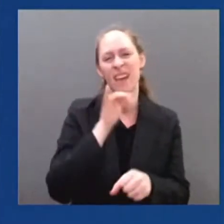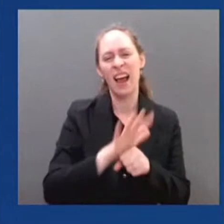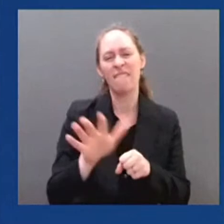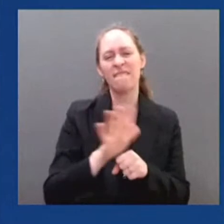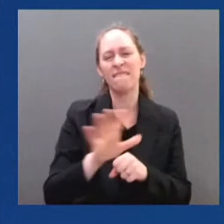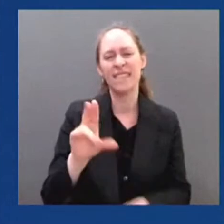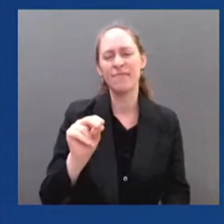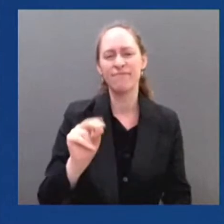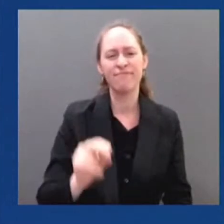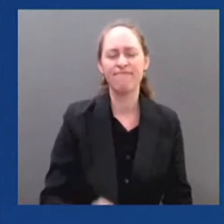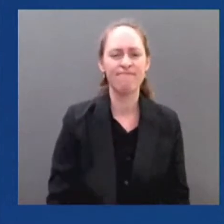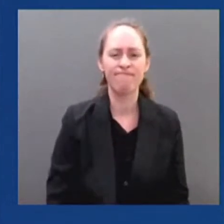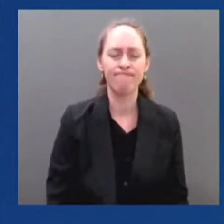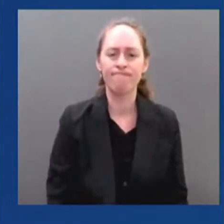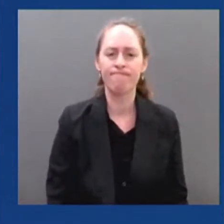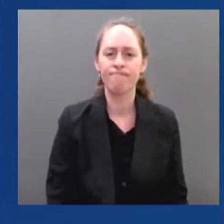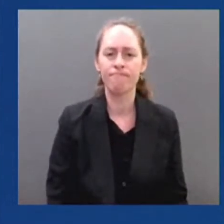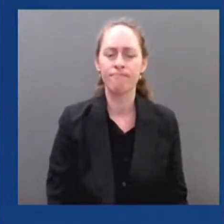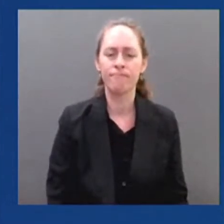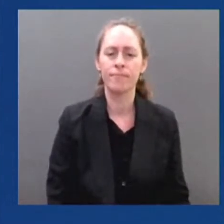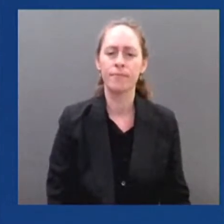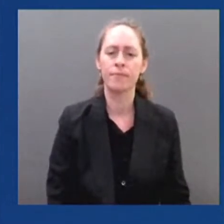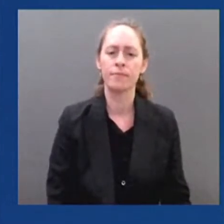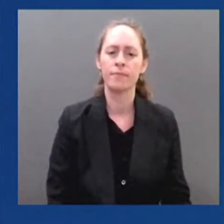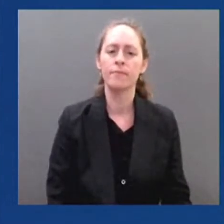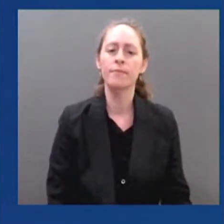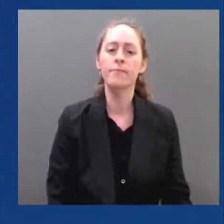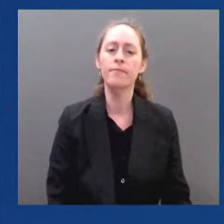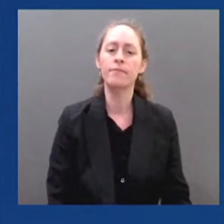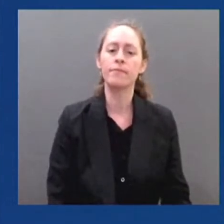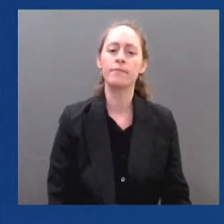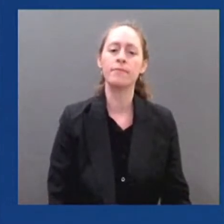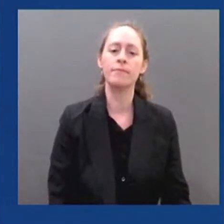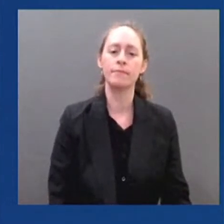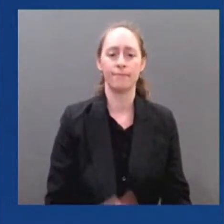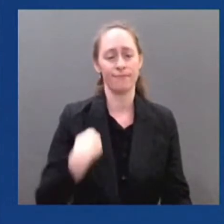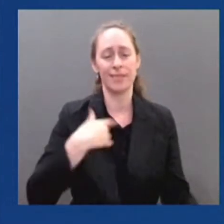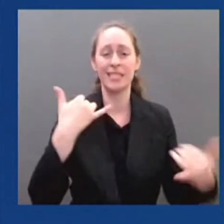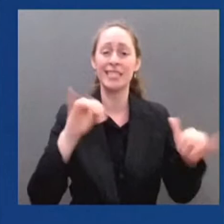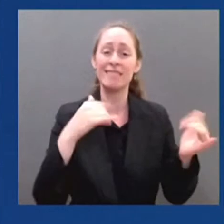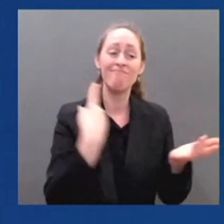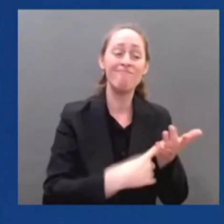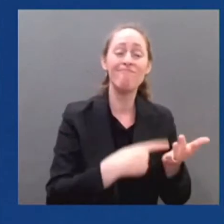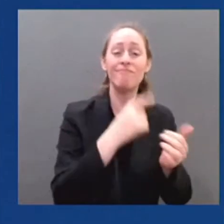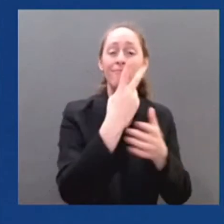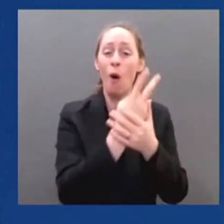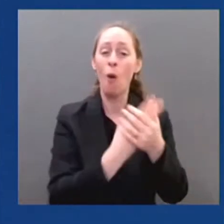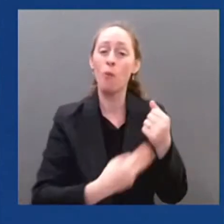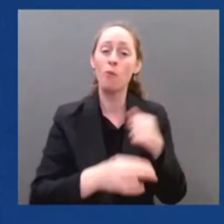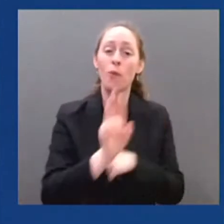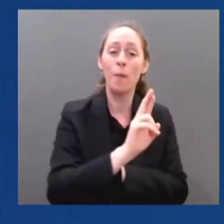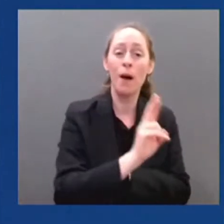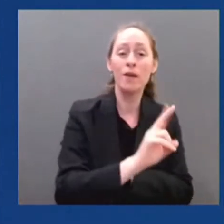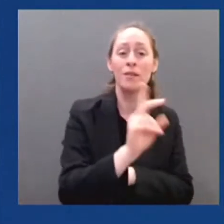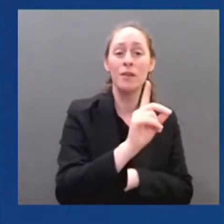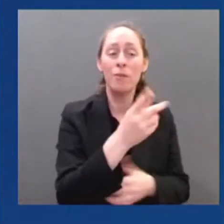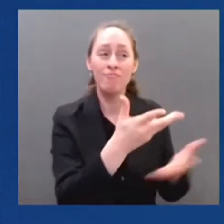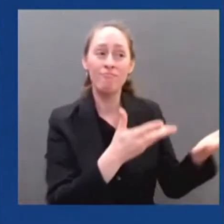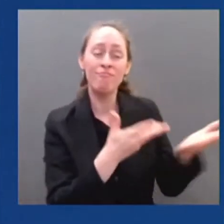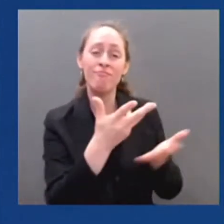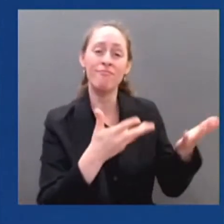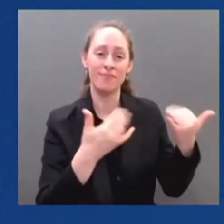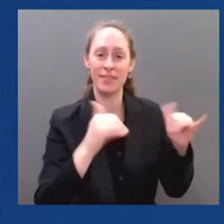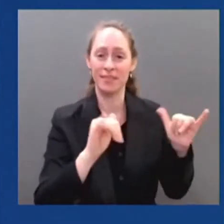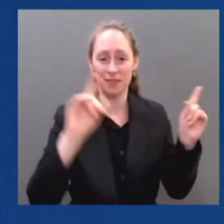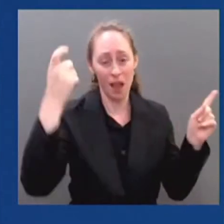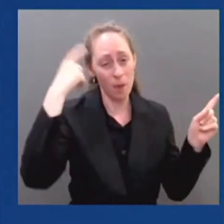to have conversations with both Republicans and Democrats on the Hill. Look, I'm an eternal